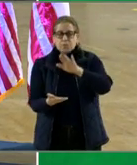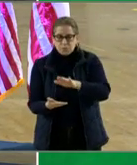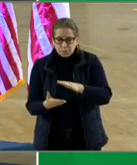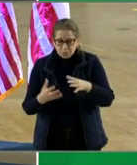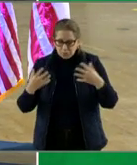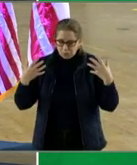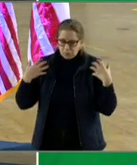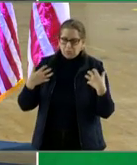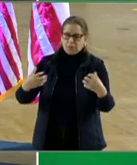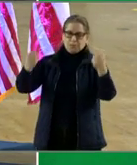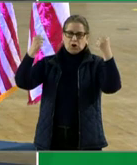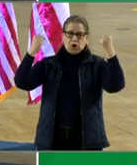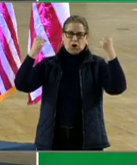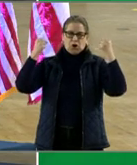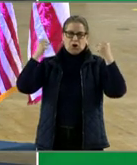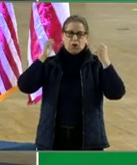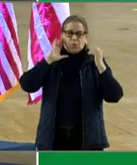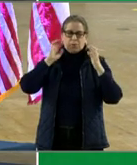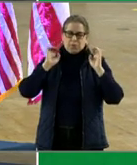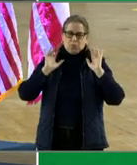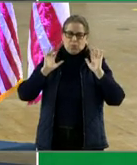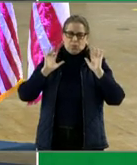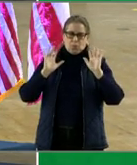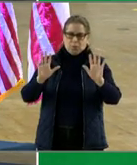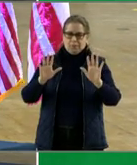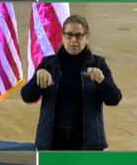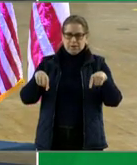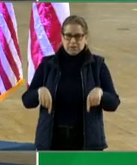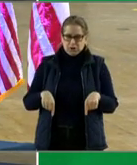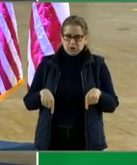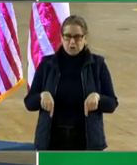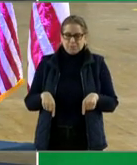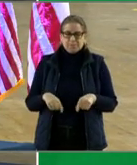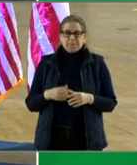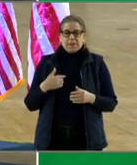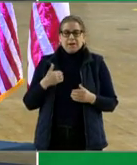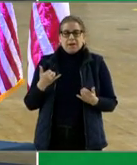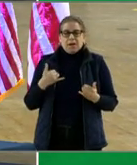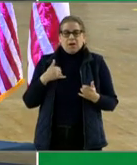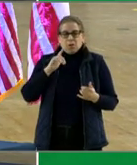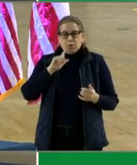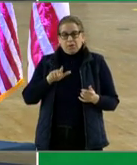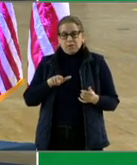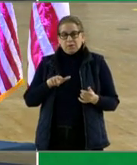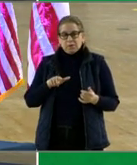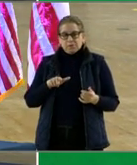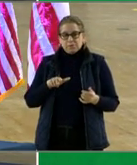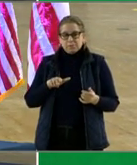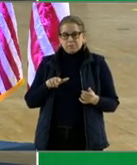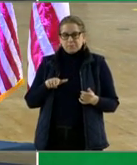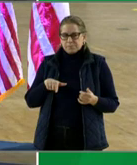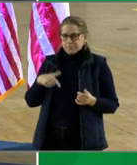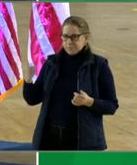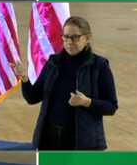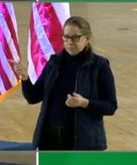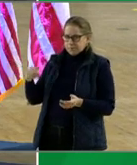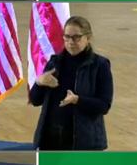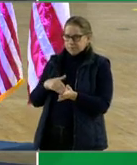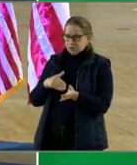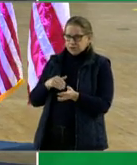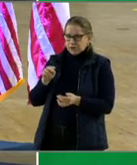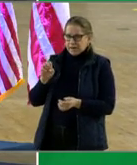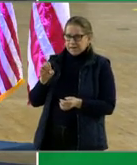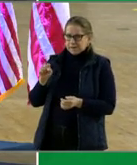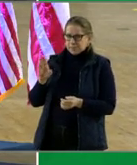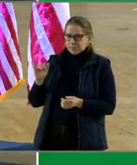city. So with that, I want to turn to the chairman, Dr. Nesbitt, do you want to add anything at this